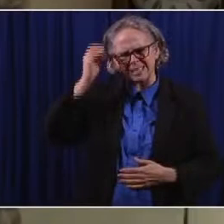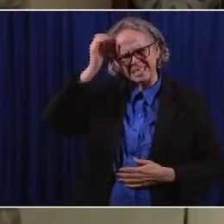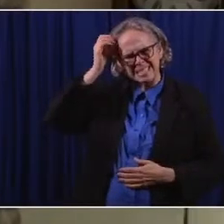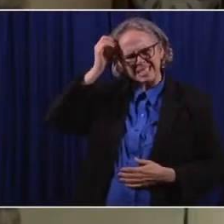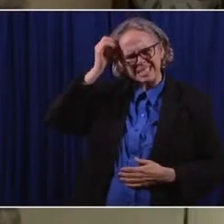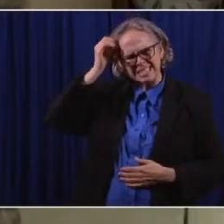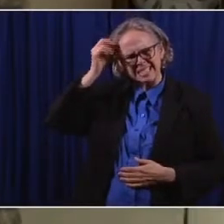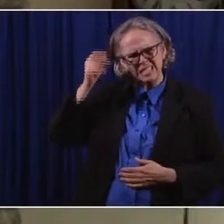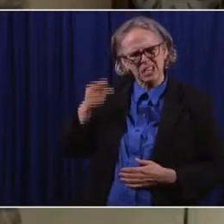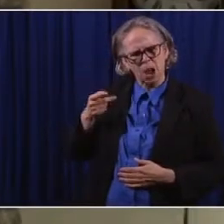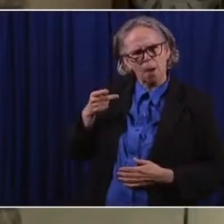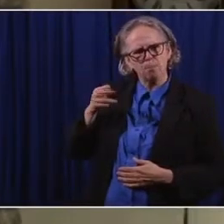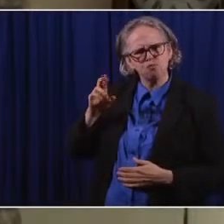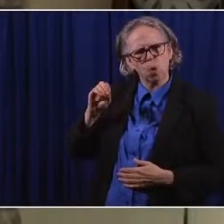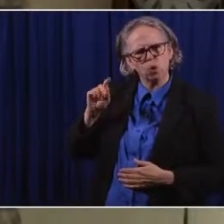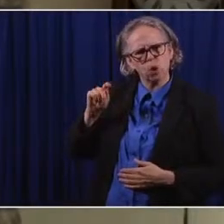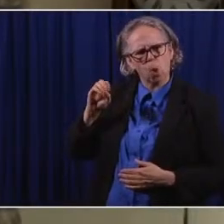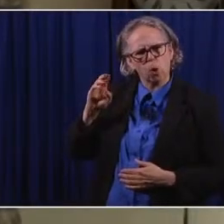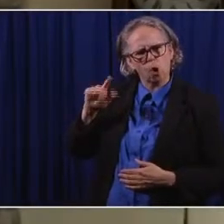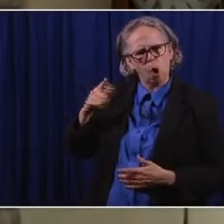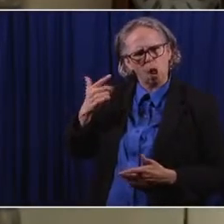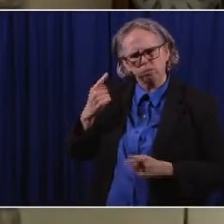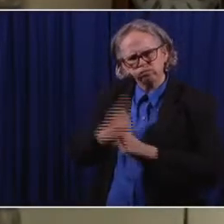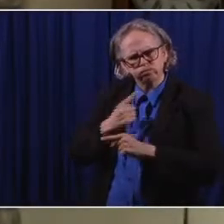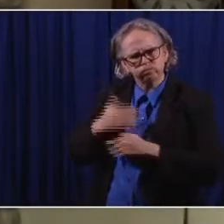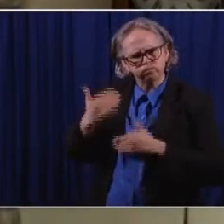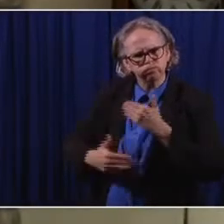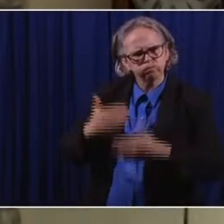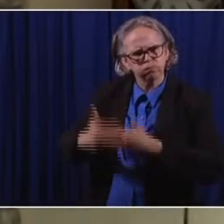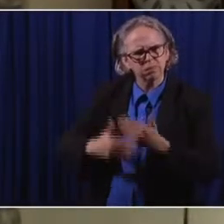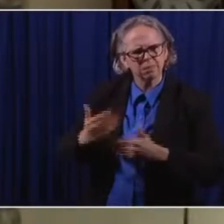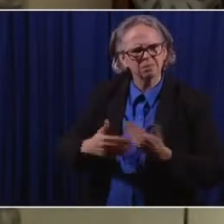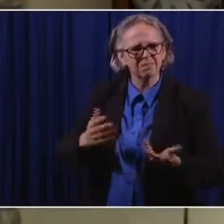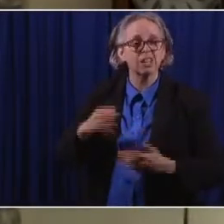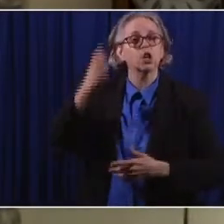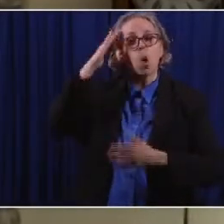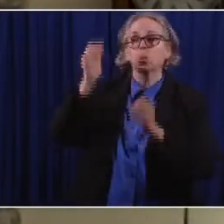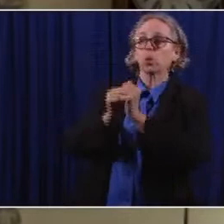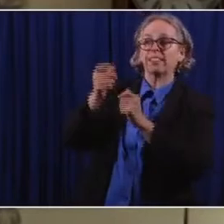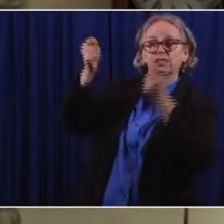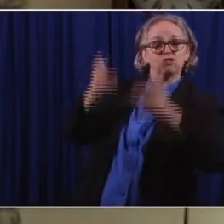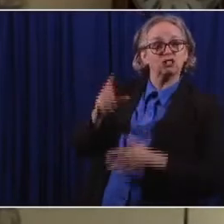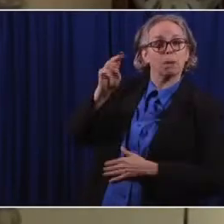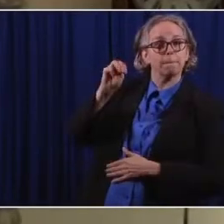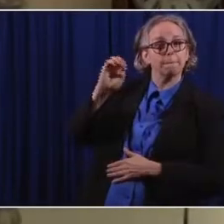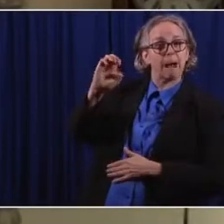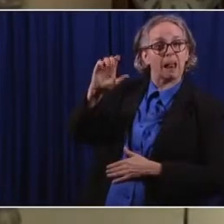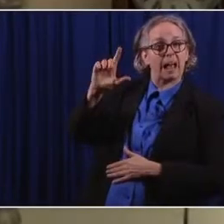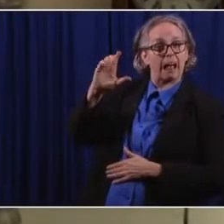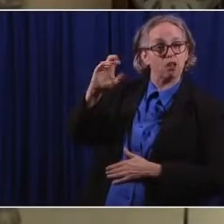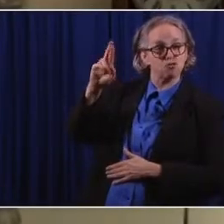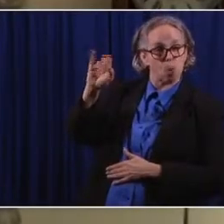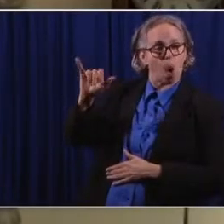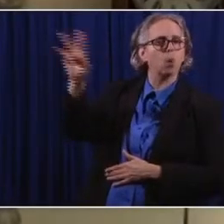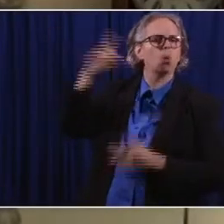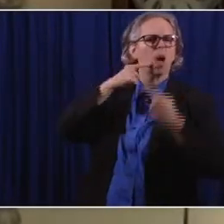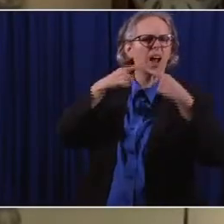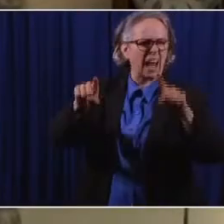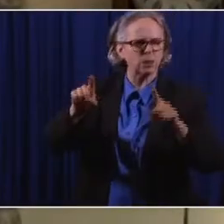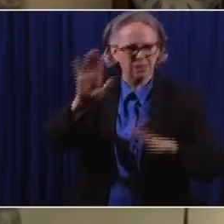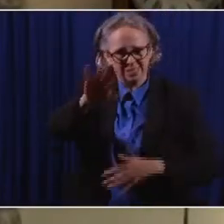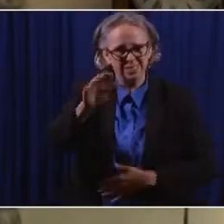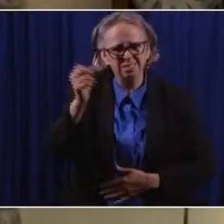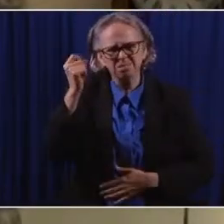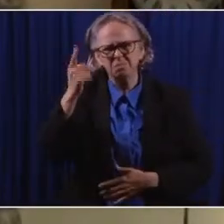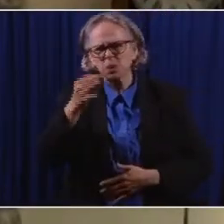shortly, about how that will happen as it gets colder, and you know, visitation outside is obviously going to be difficult